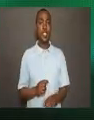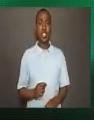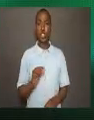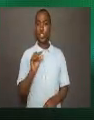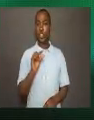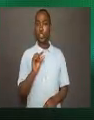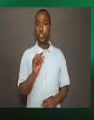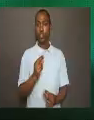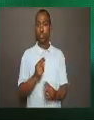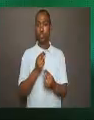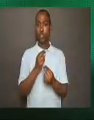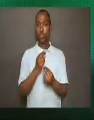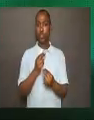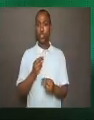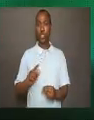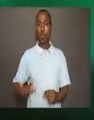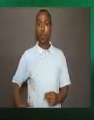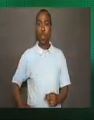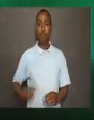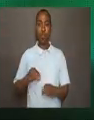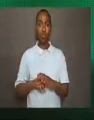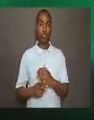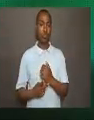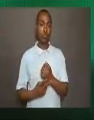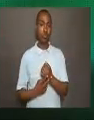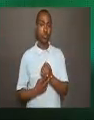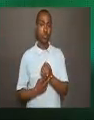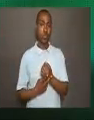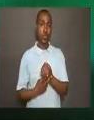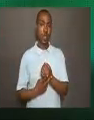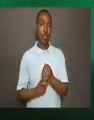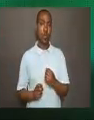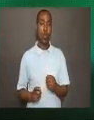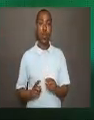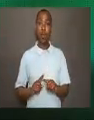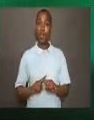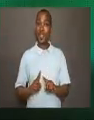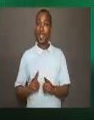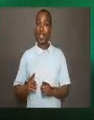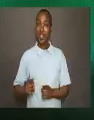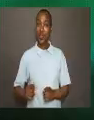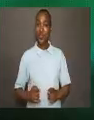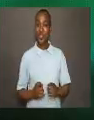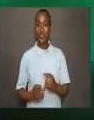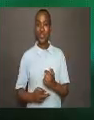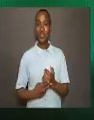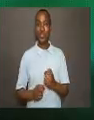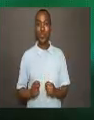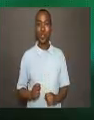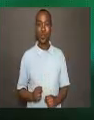nutrients are stored or processed in various ways for